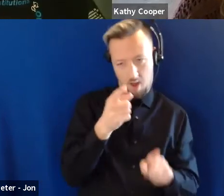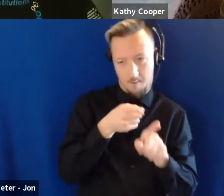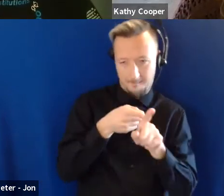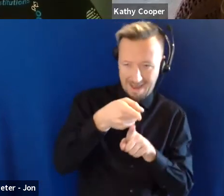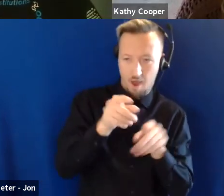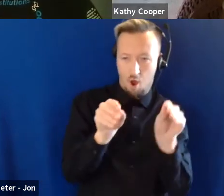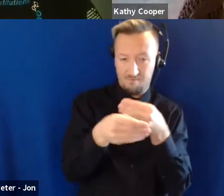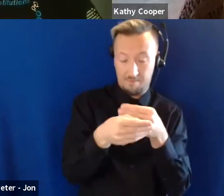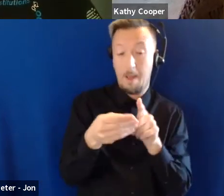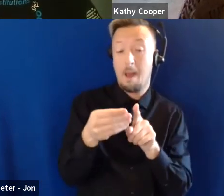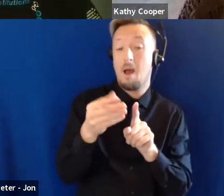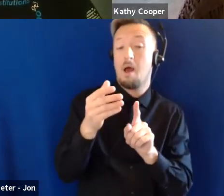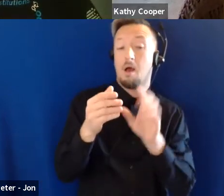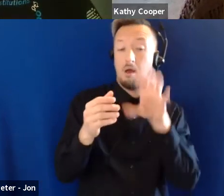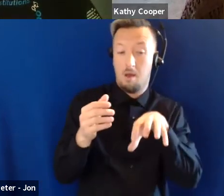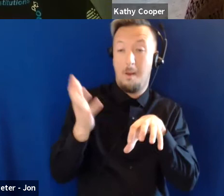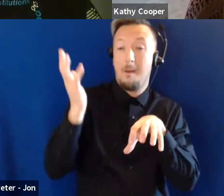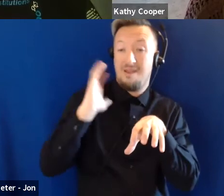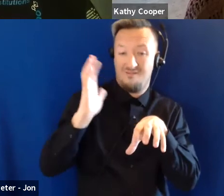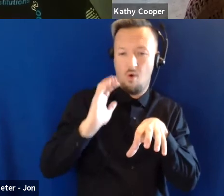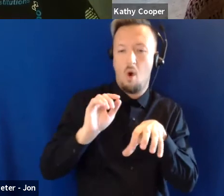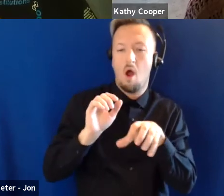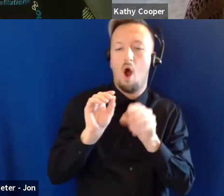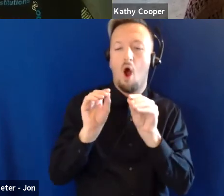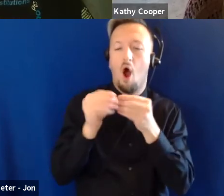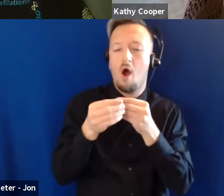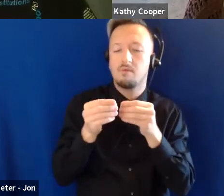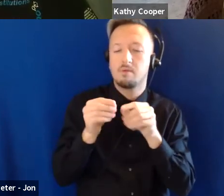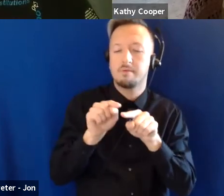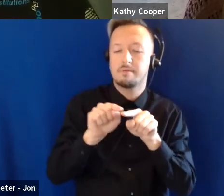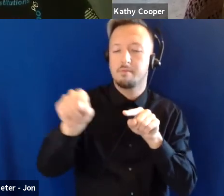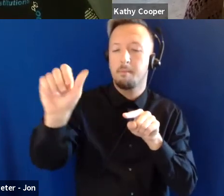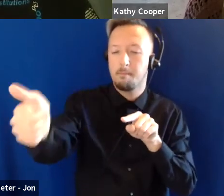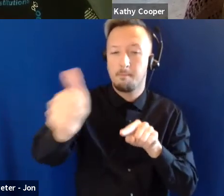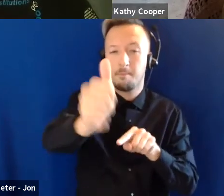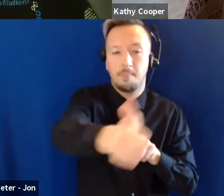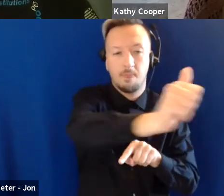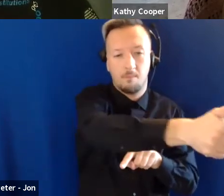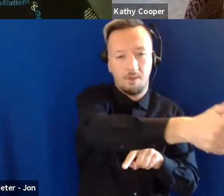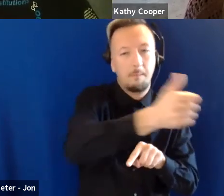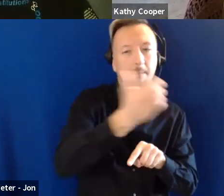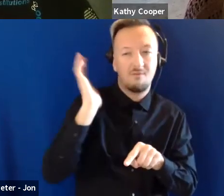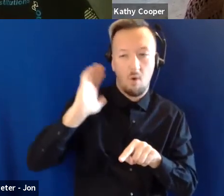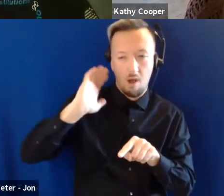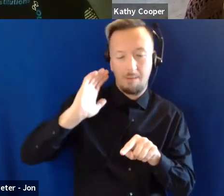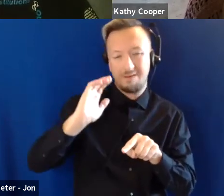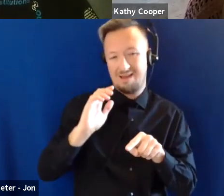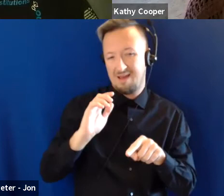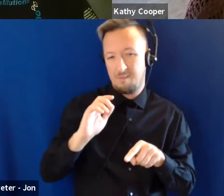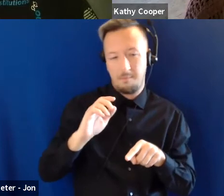to have satellite offices in a couple of different areas. It is a huge piece of the state. It